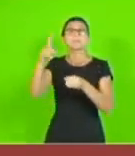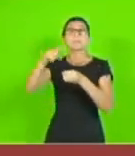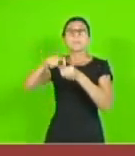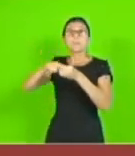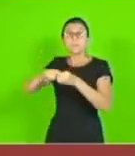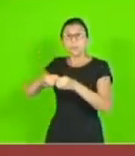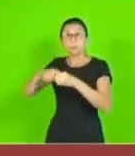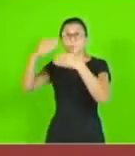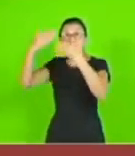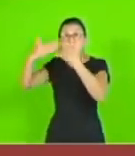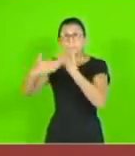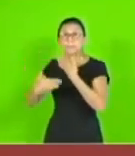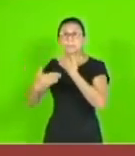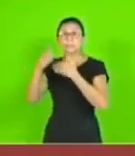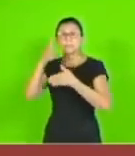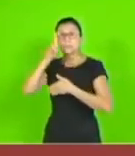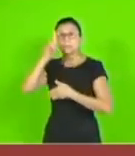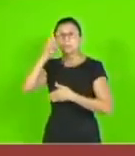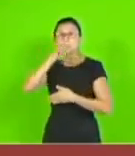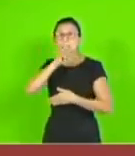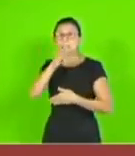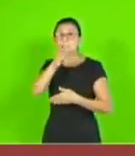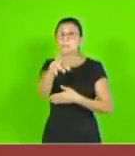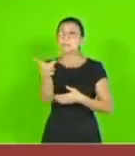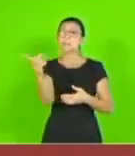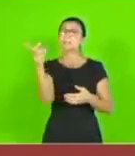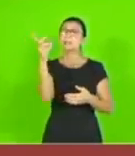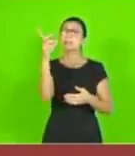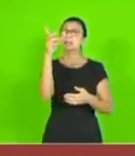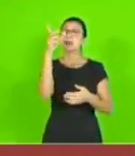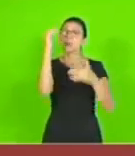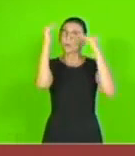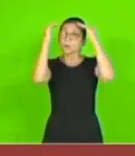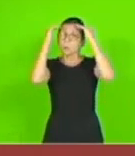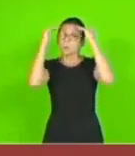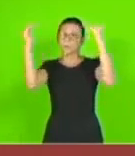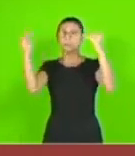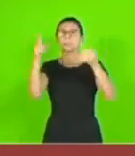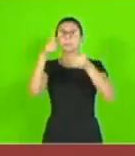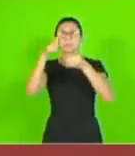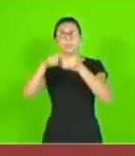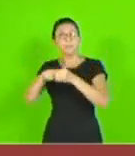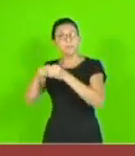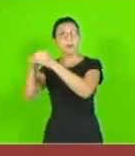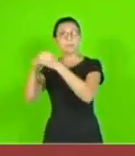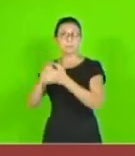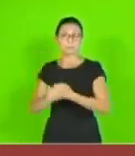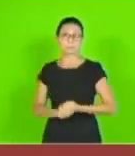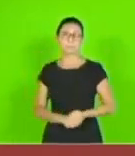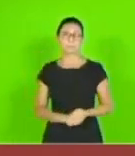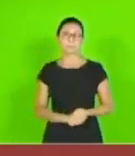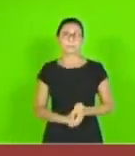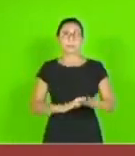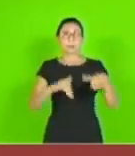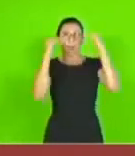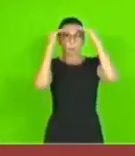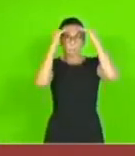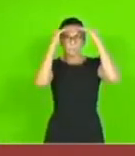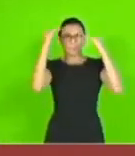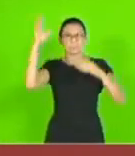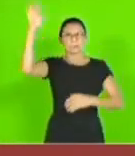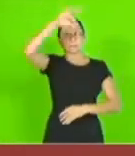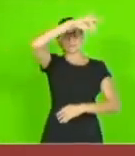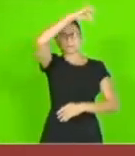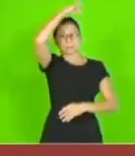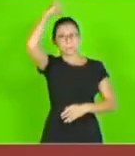man only returns to the presence of the Lord through obedience. And the